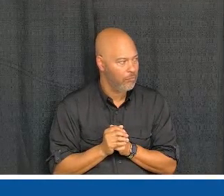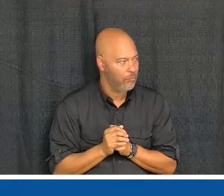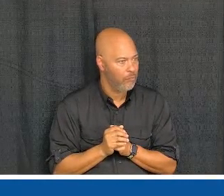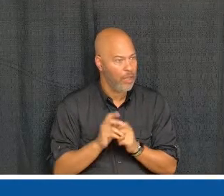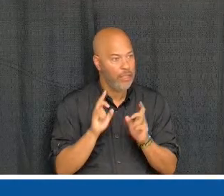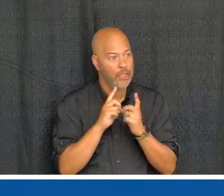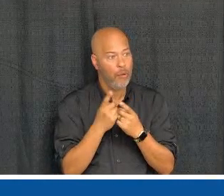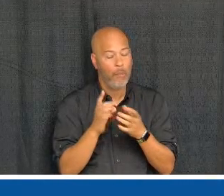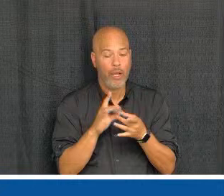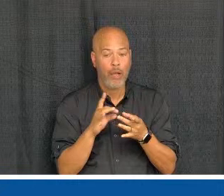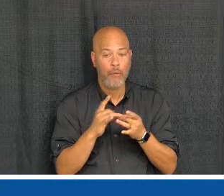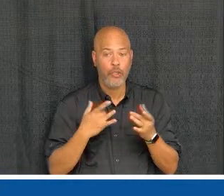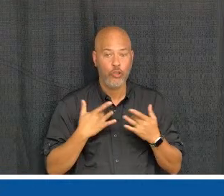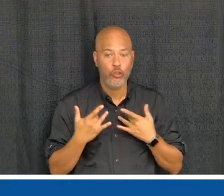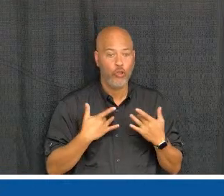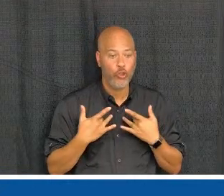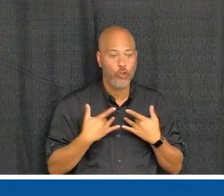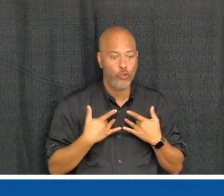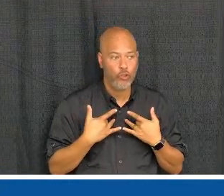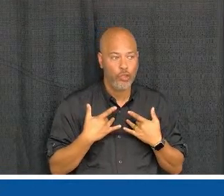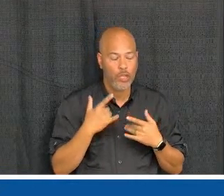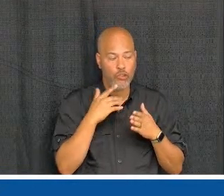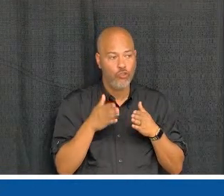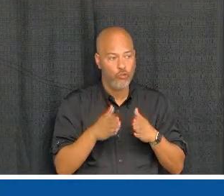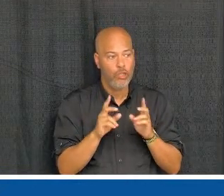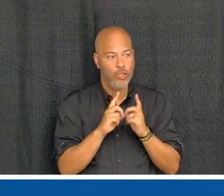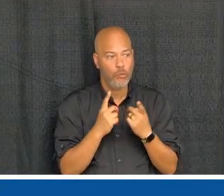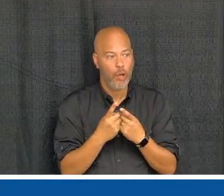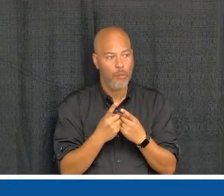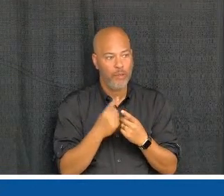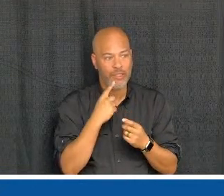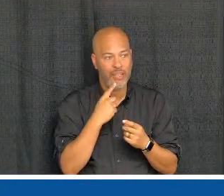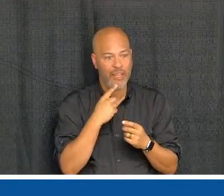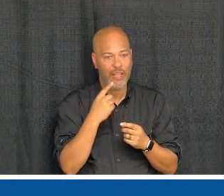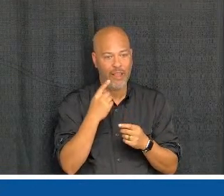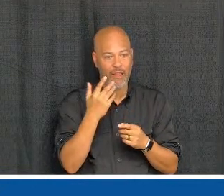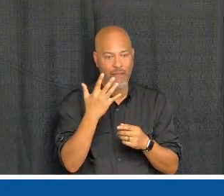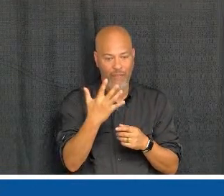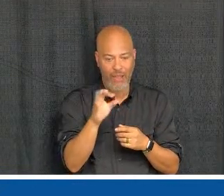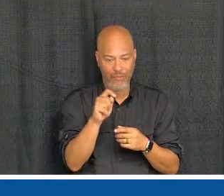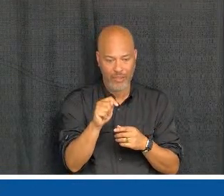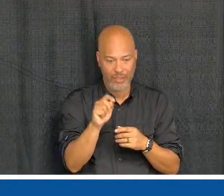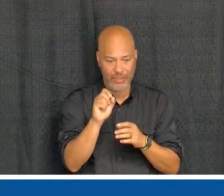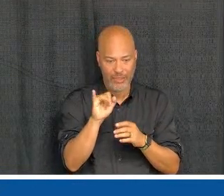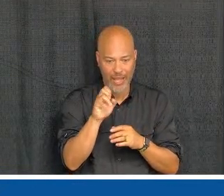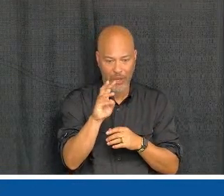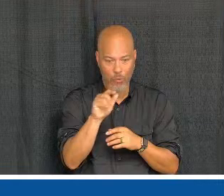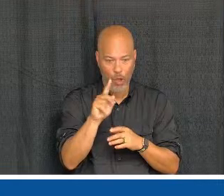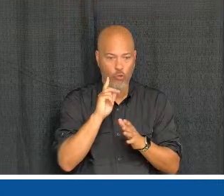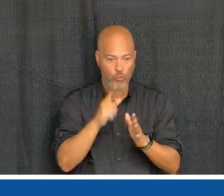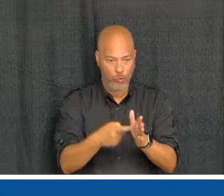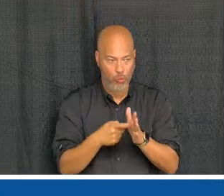Department comments and concerns. The street department listed that 5-foot sidewalk would be required.